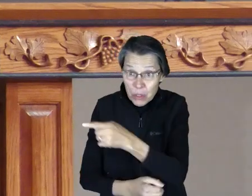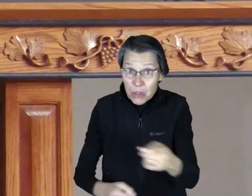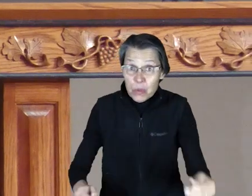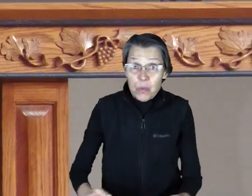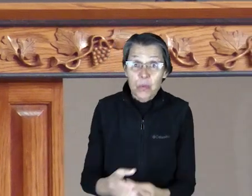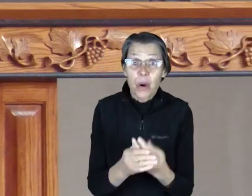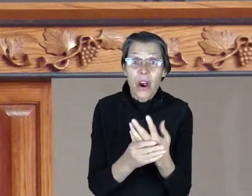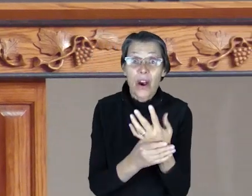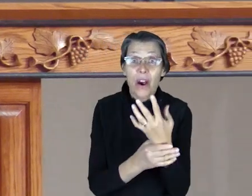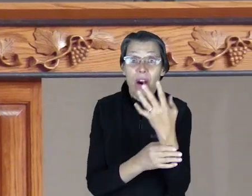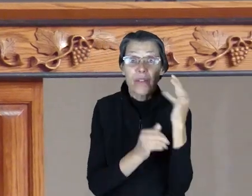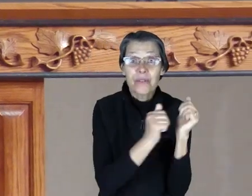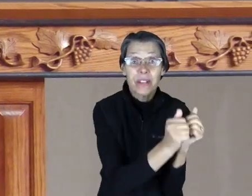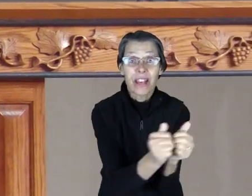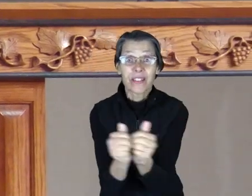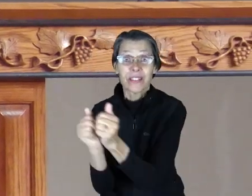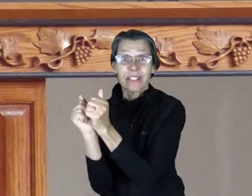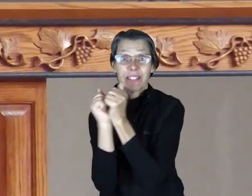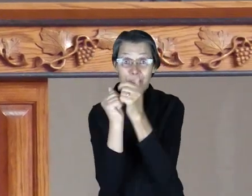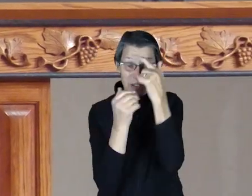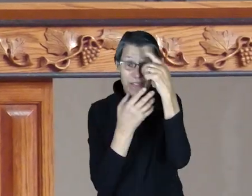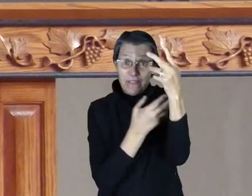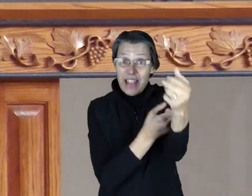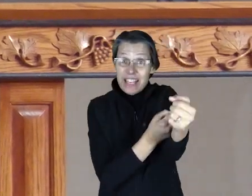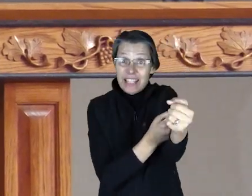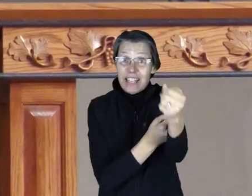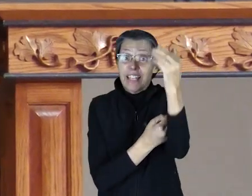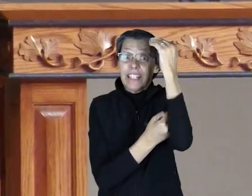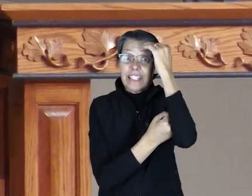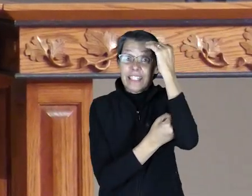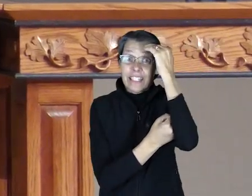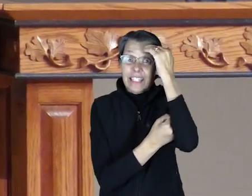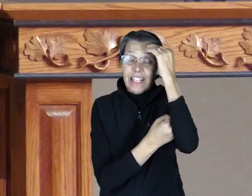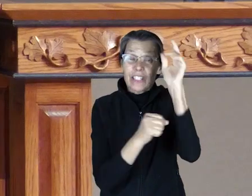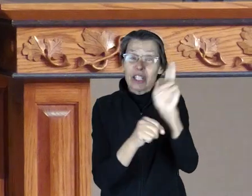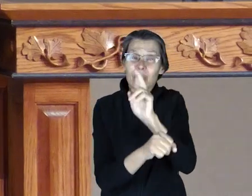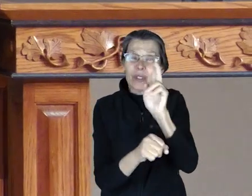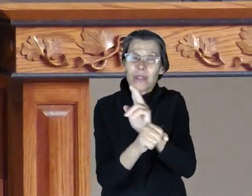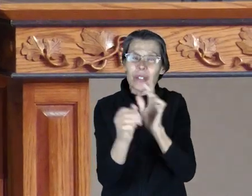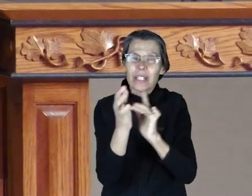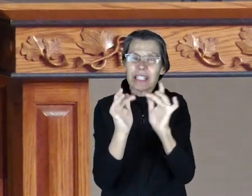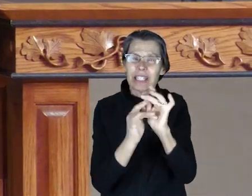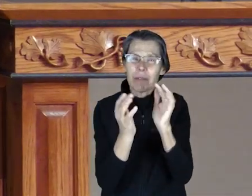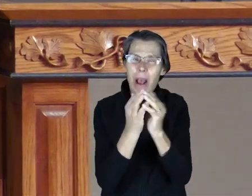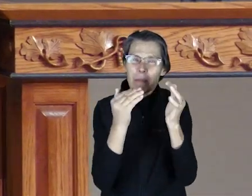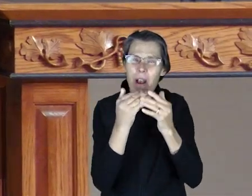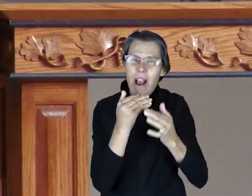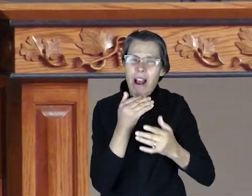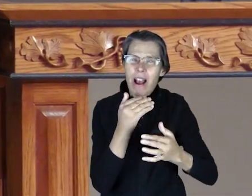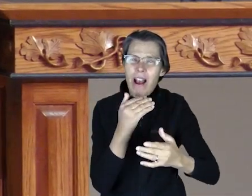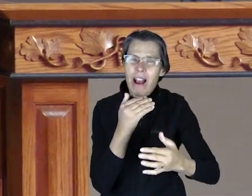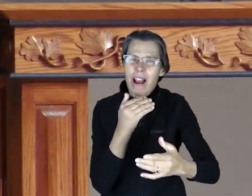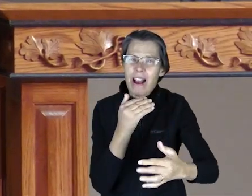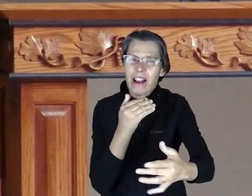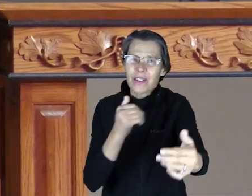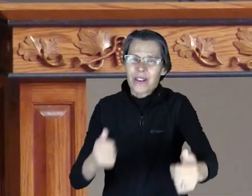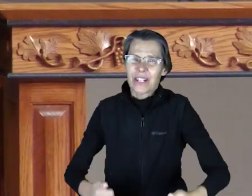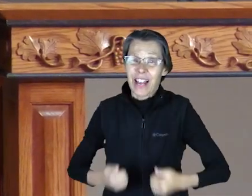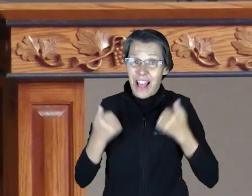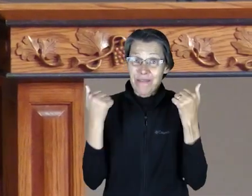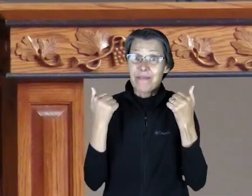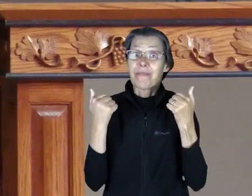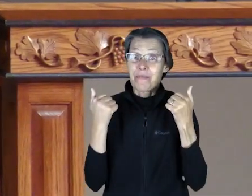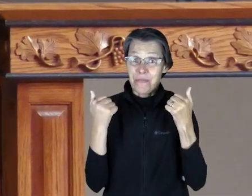trust. We want you to grow with us in faith and knowledge with this Word of God throughout your